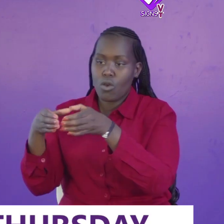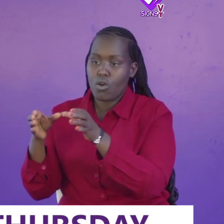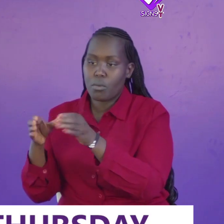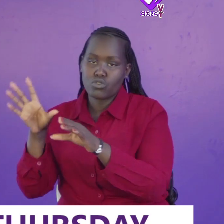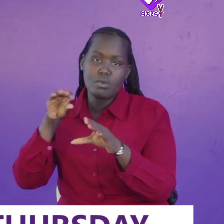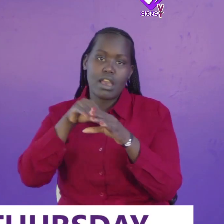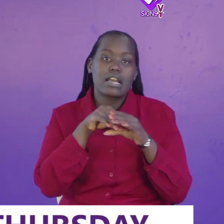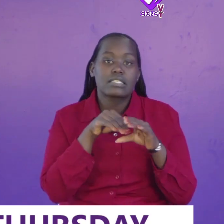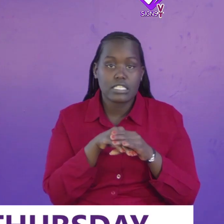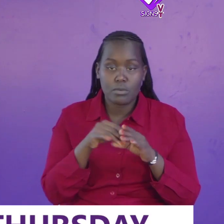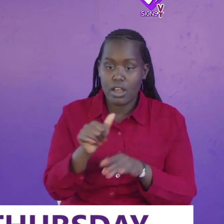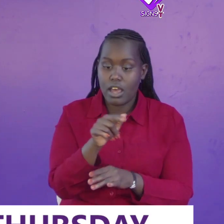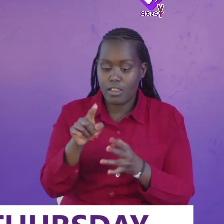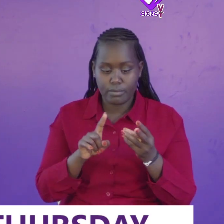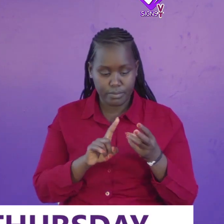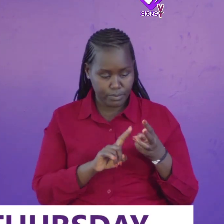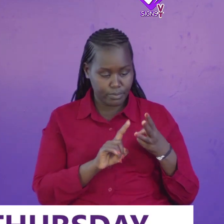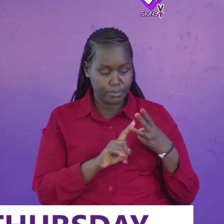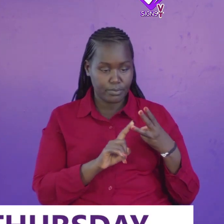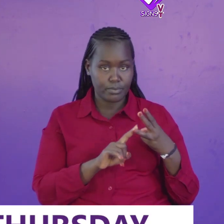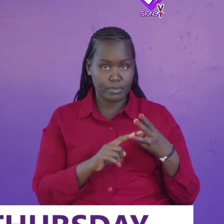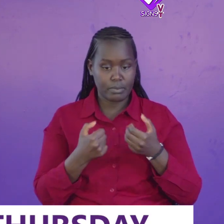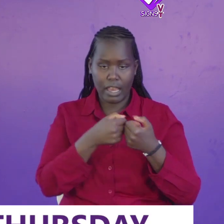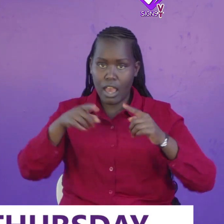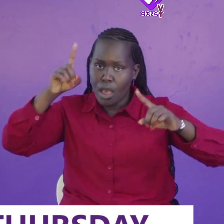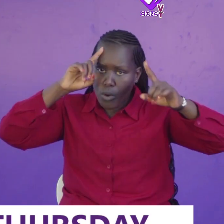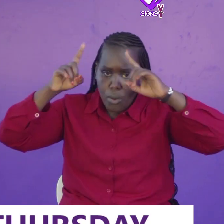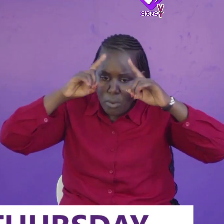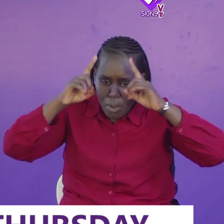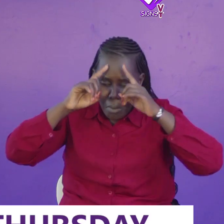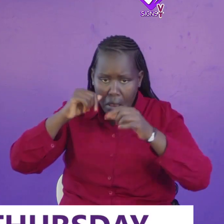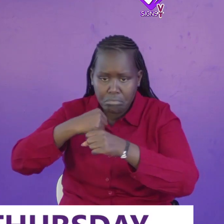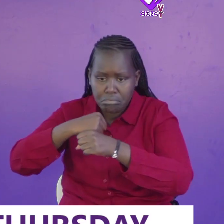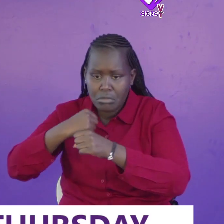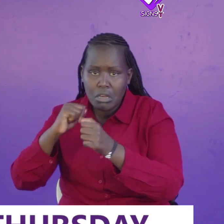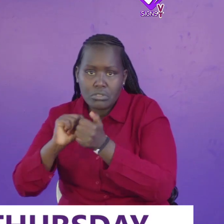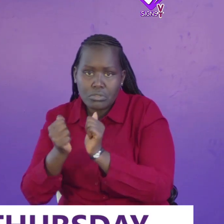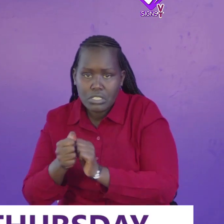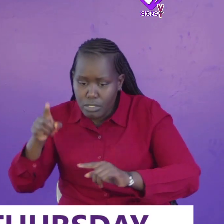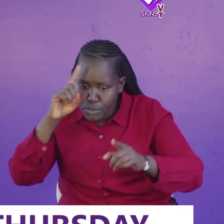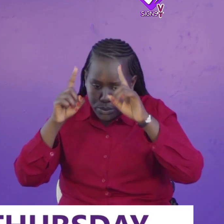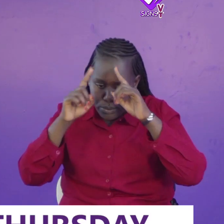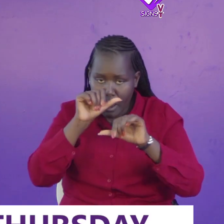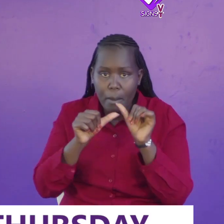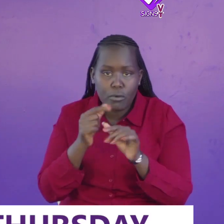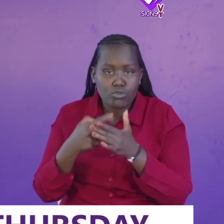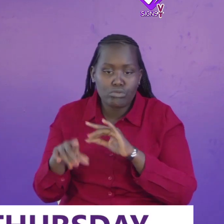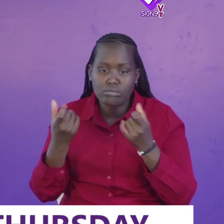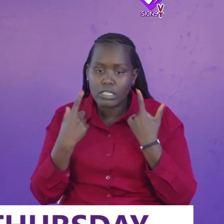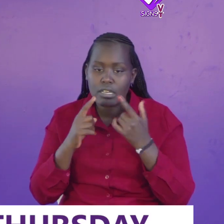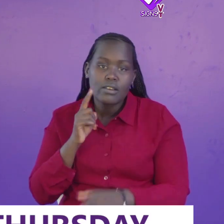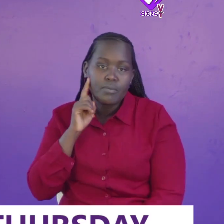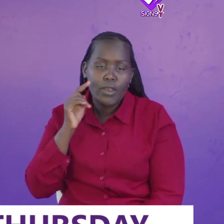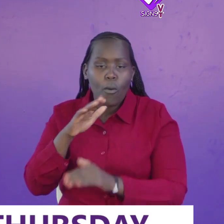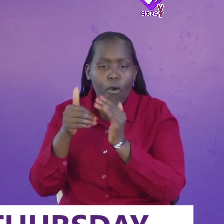accessible. Another one is challenge myths, which is to correct misunderstandings about deafness. We all know